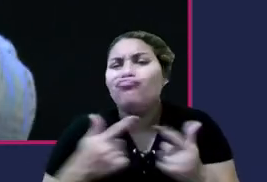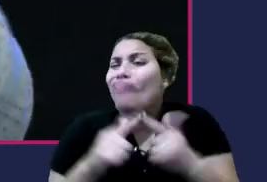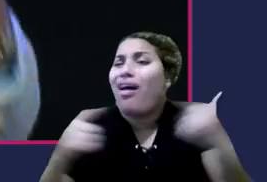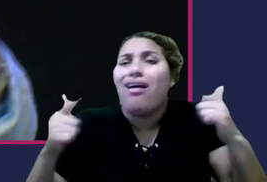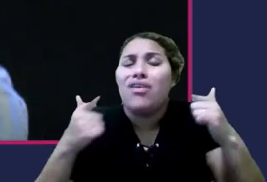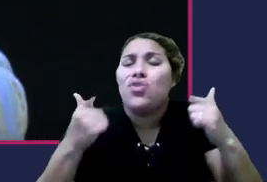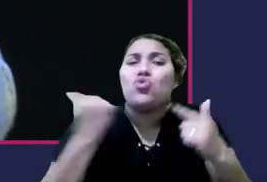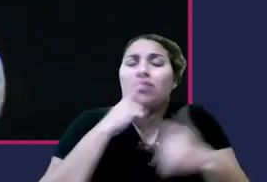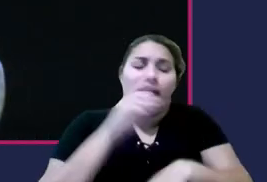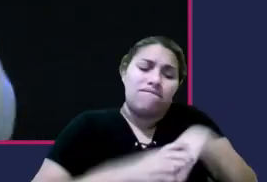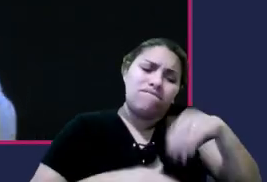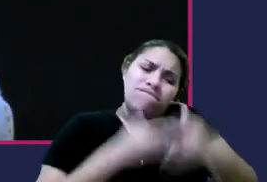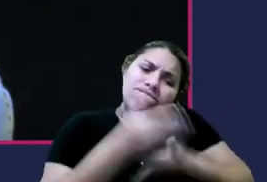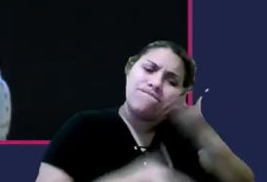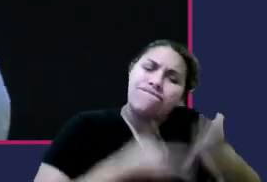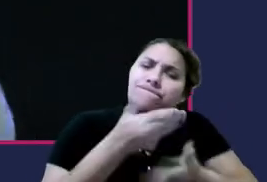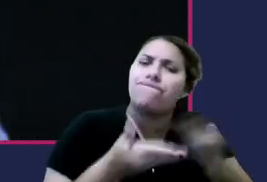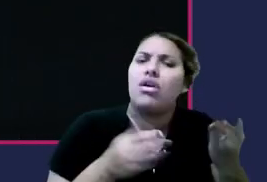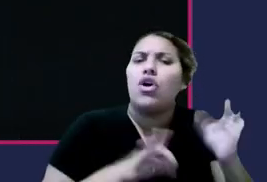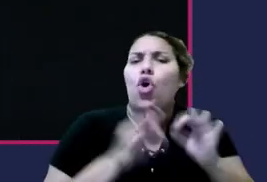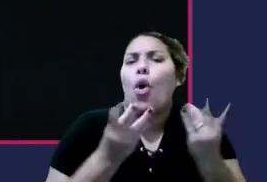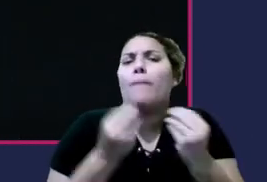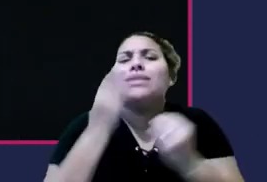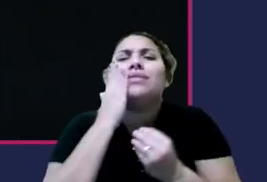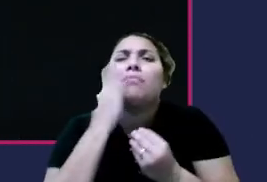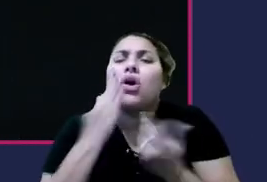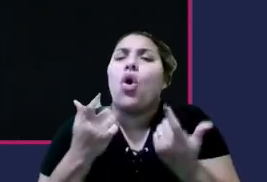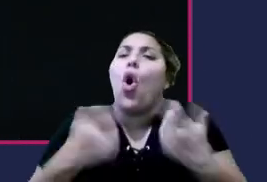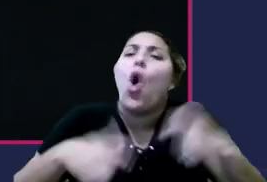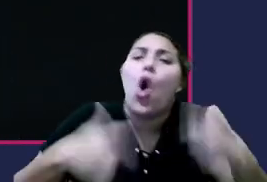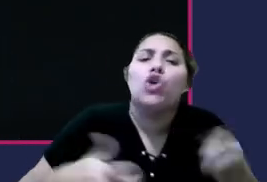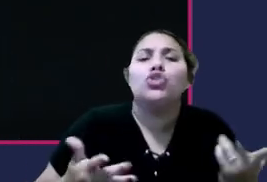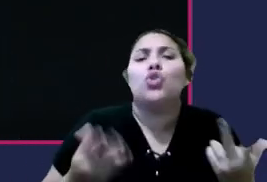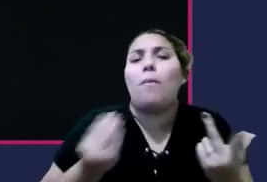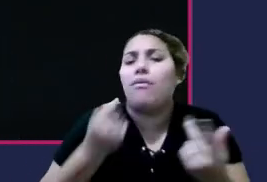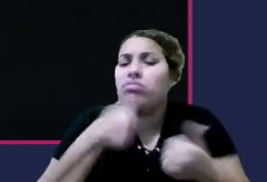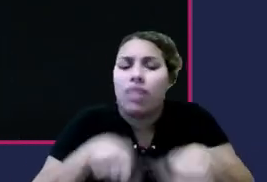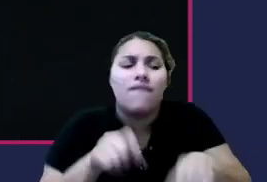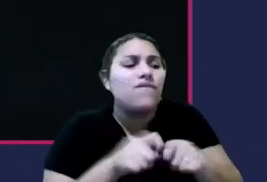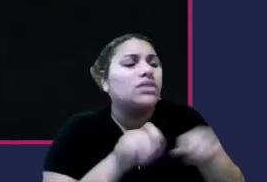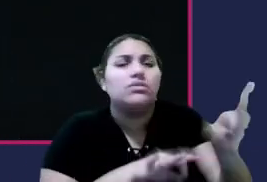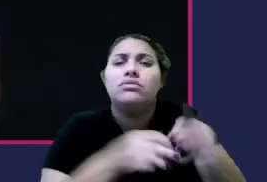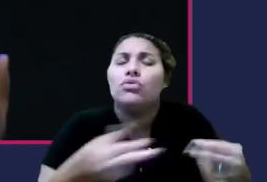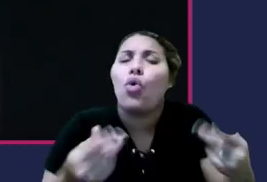the early screening test, we cannot know